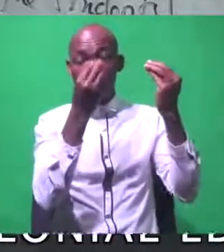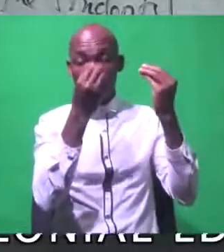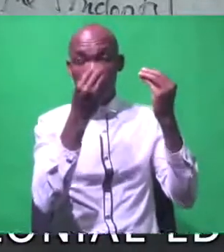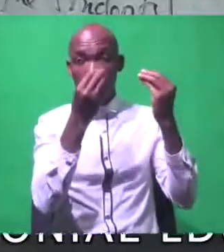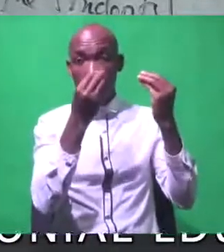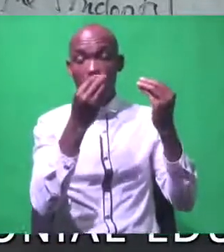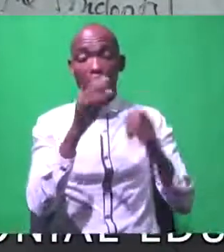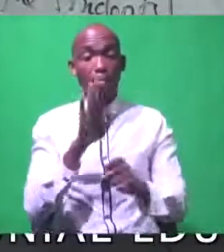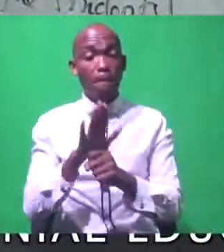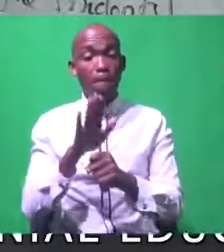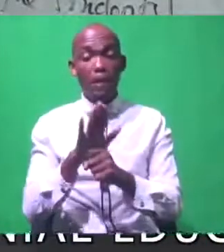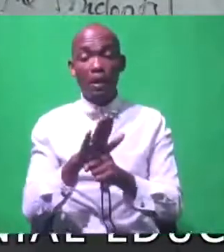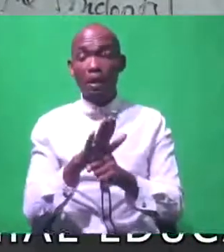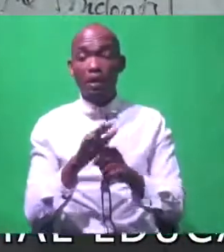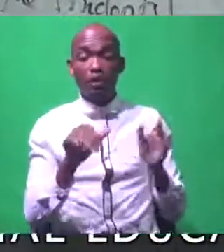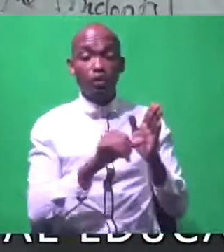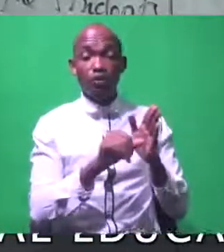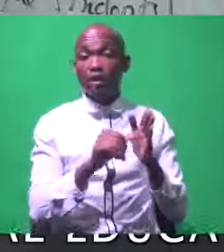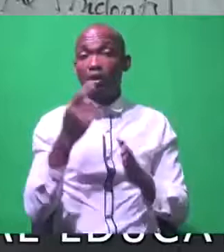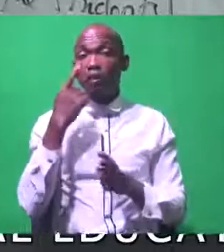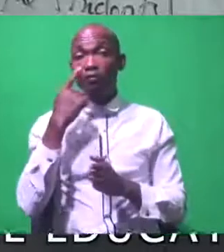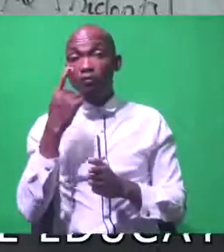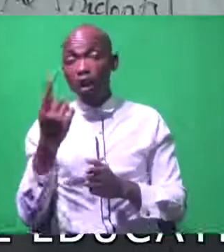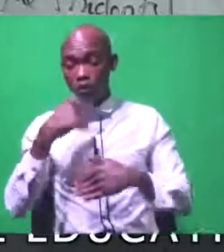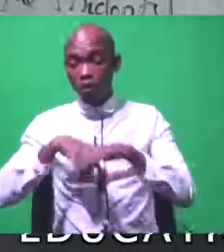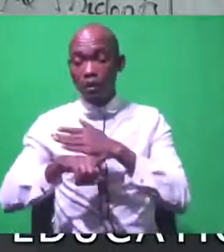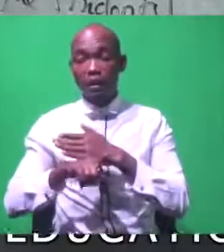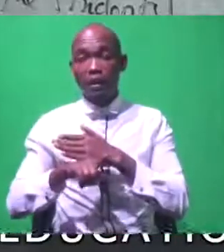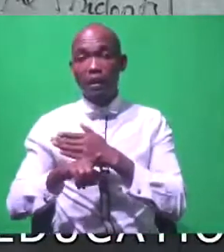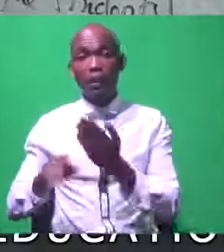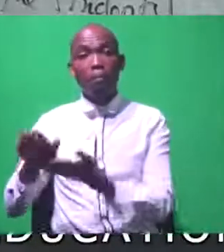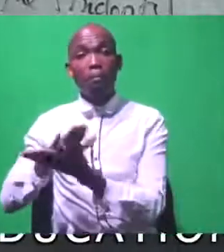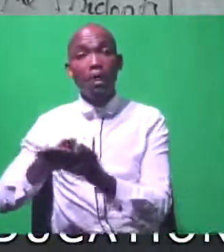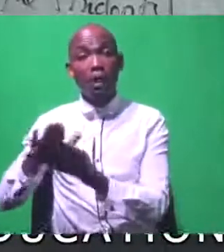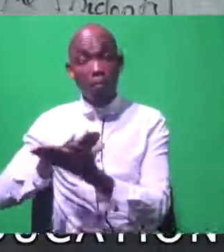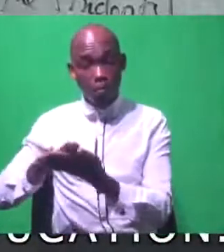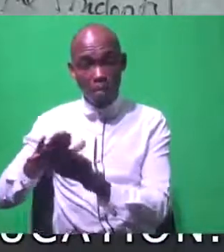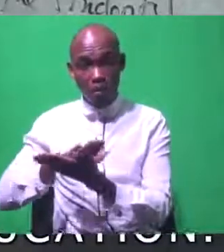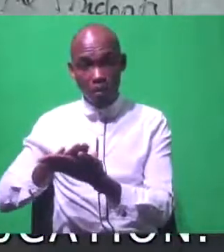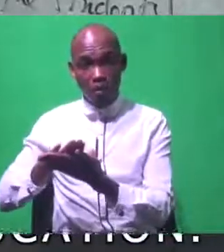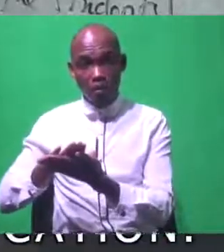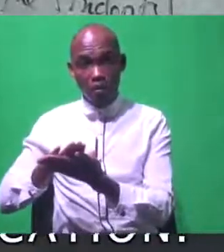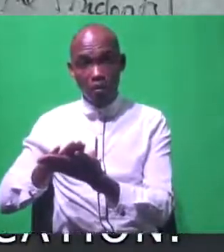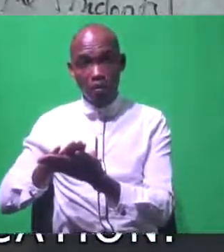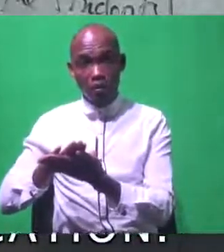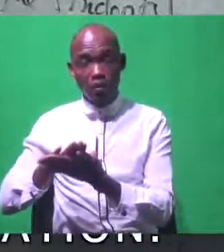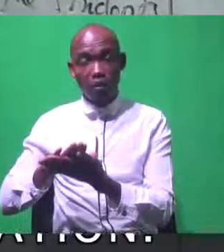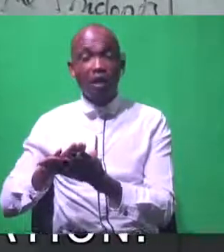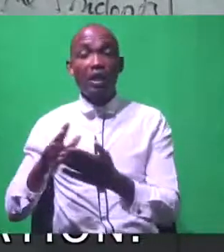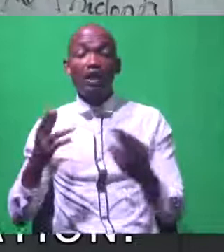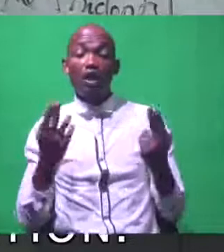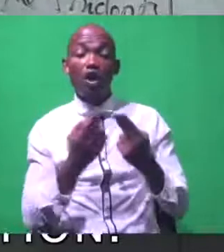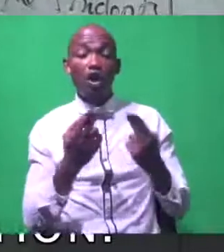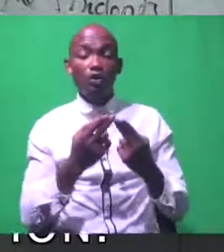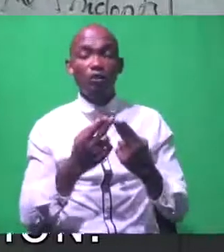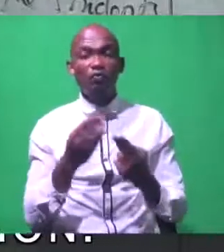many students were found in the primary level or in the base level, and very few